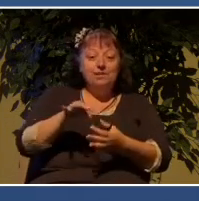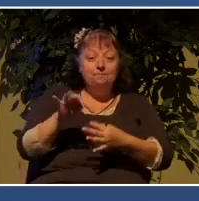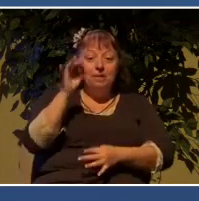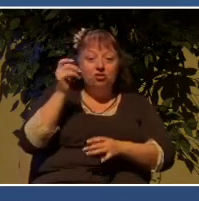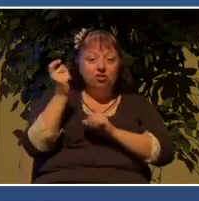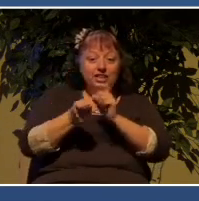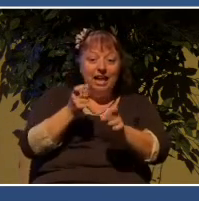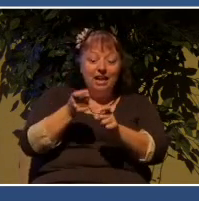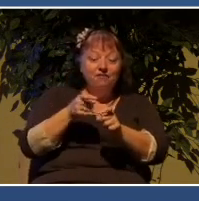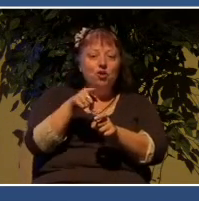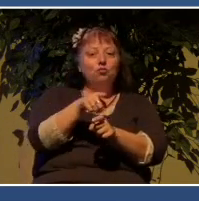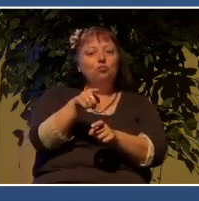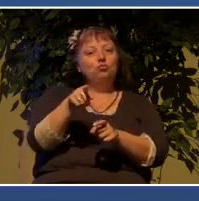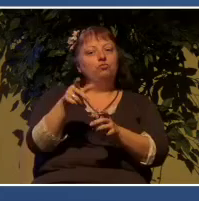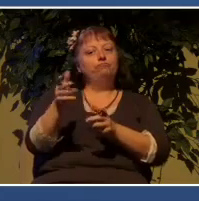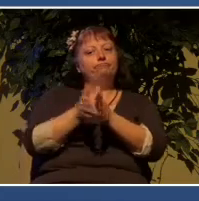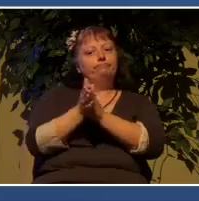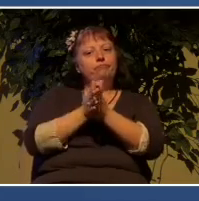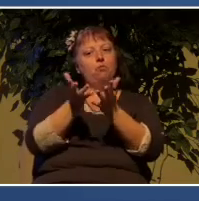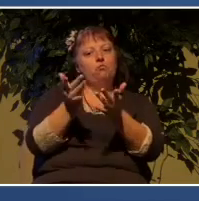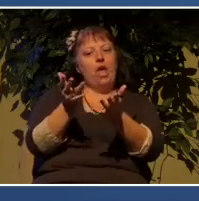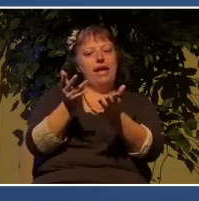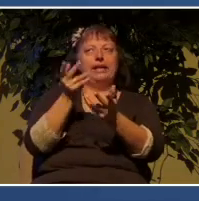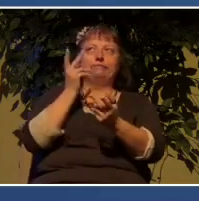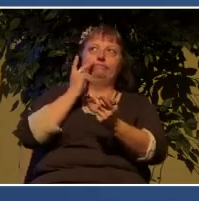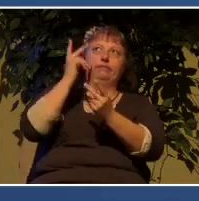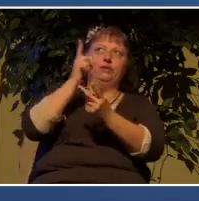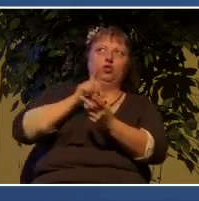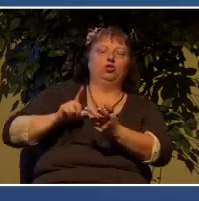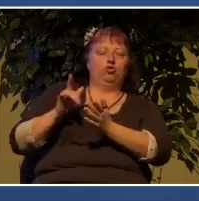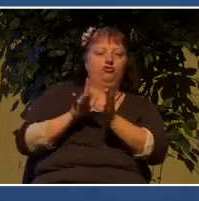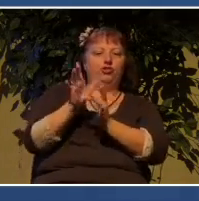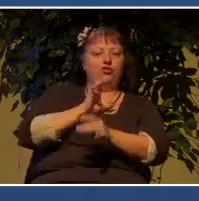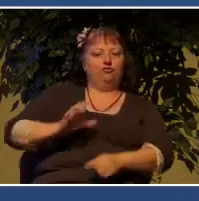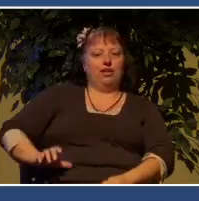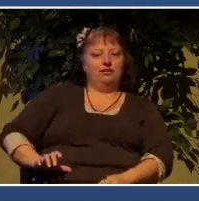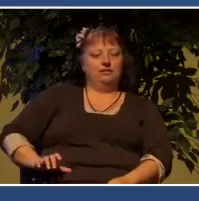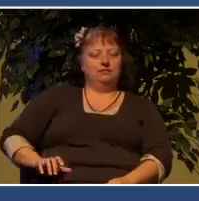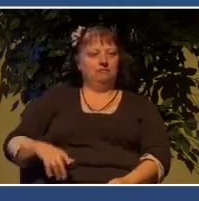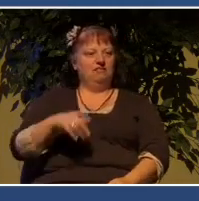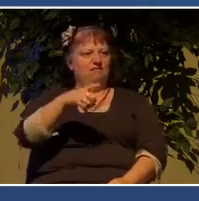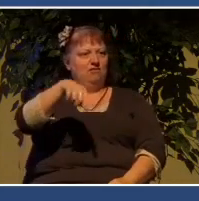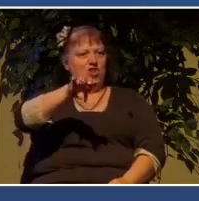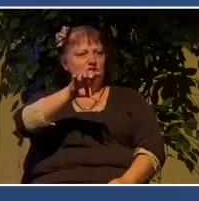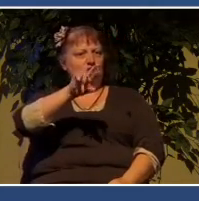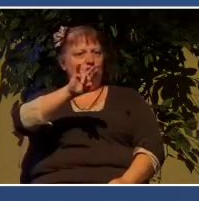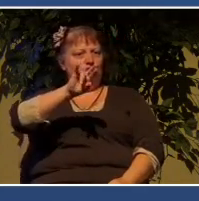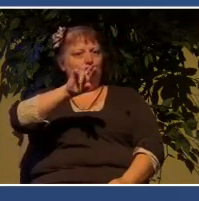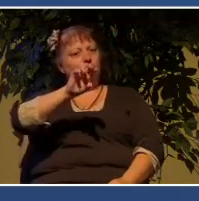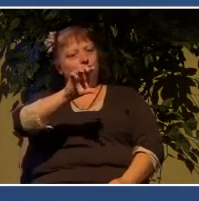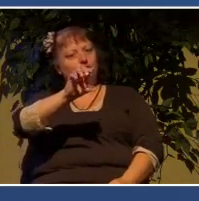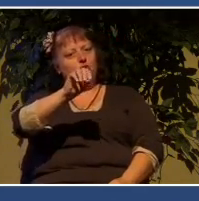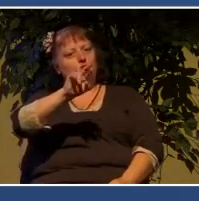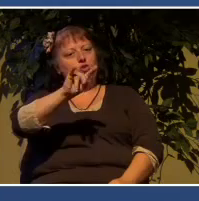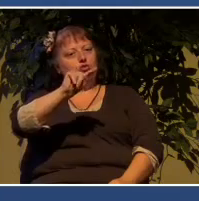Lord Jesus Christ to be revealed. These were people who